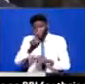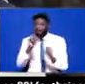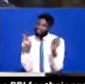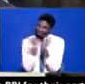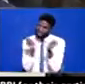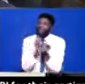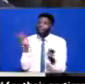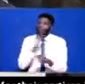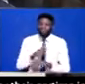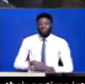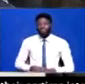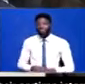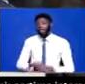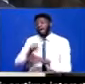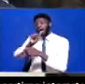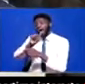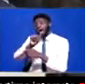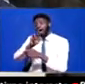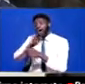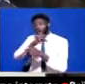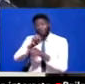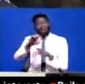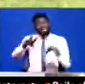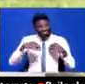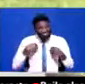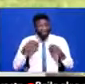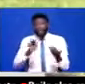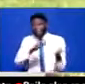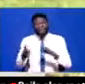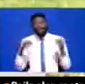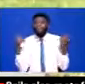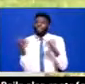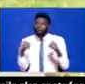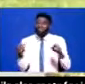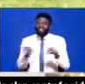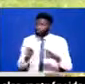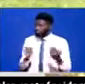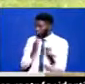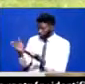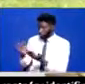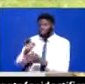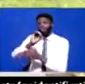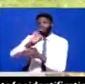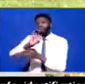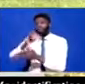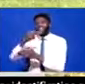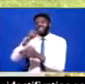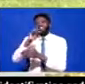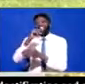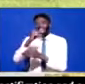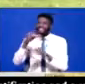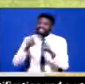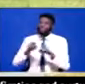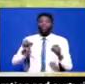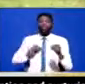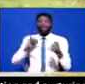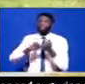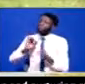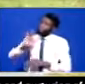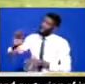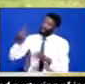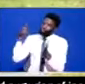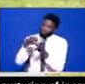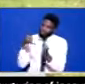is yet to come to terms with her loss. Just meters away, Stephen Ocheng too is mourning his wife. Mimi kurudi tukakutana naye